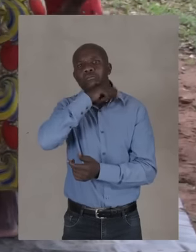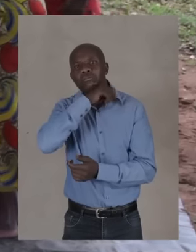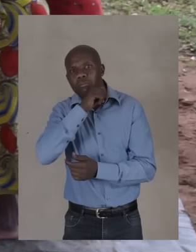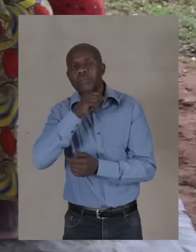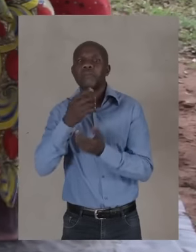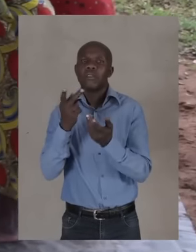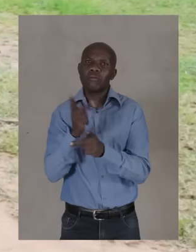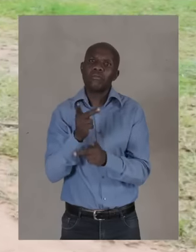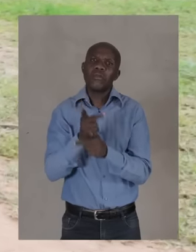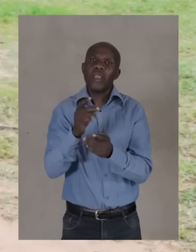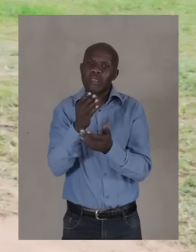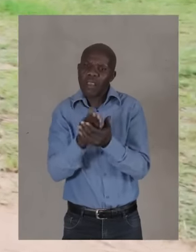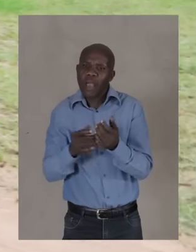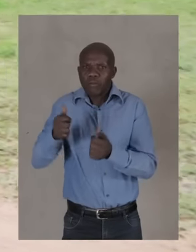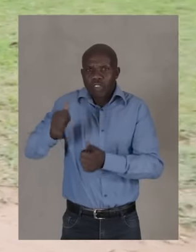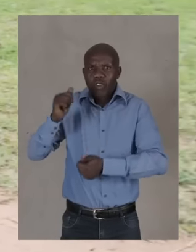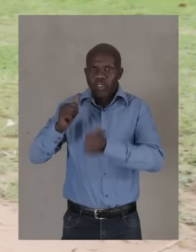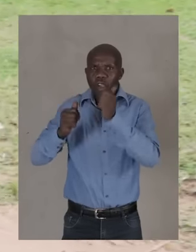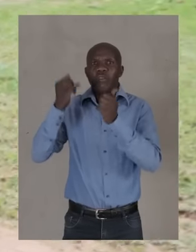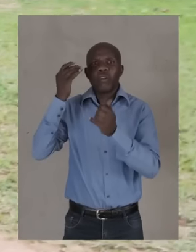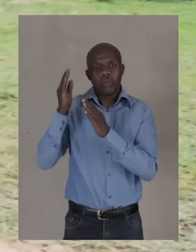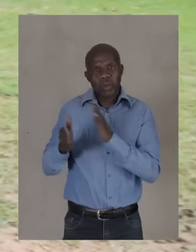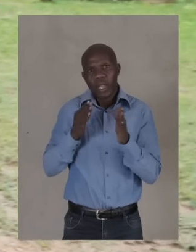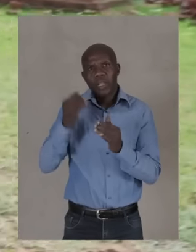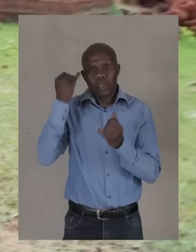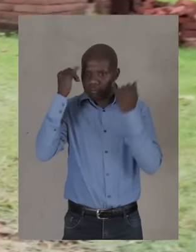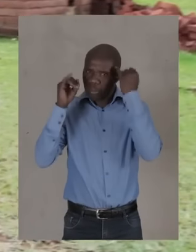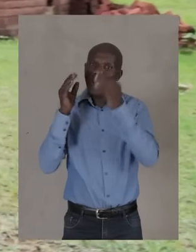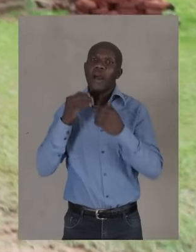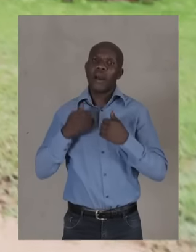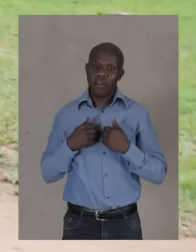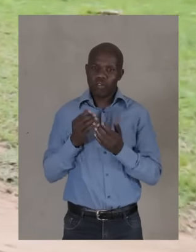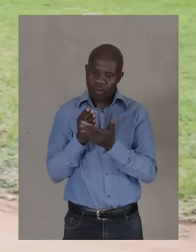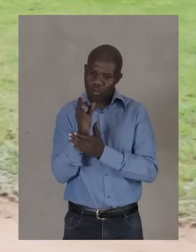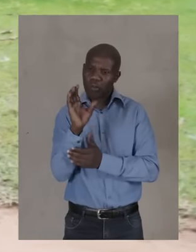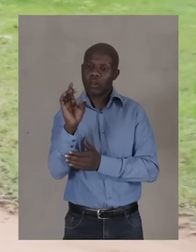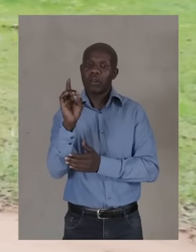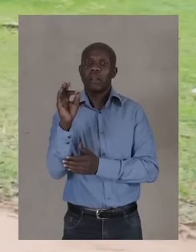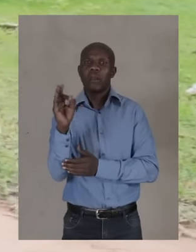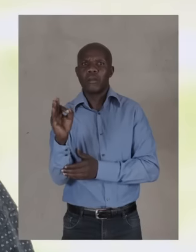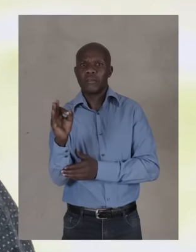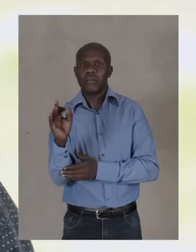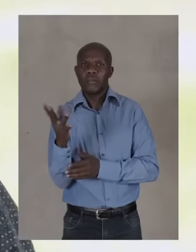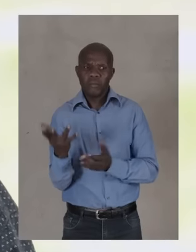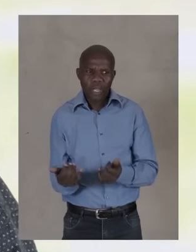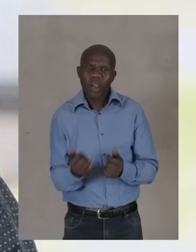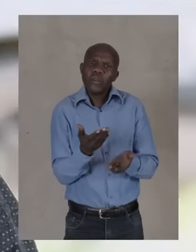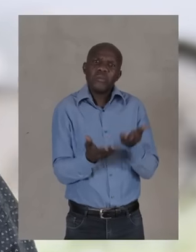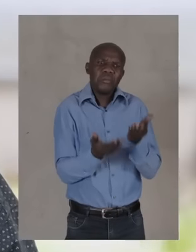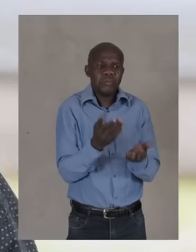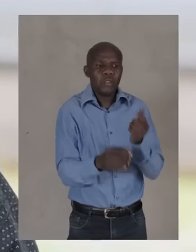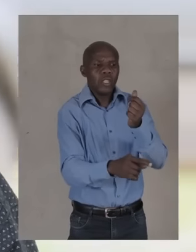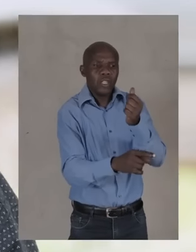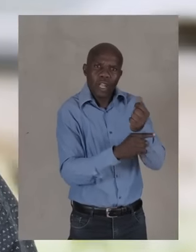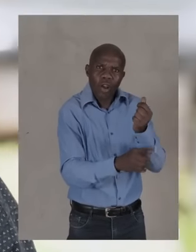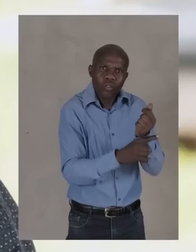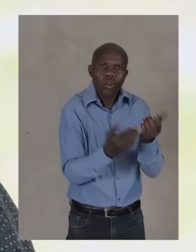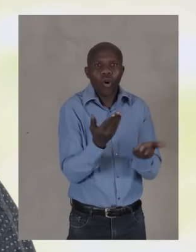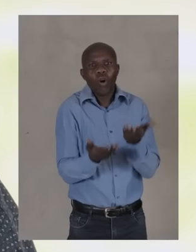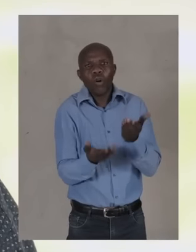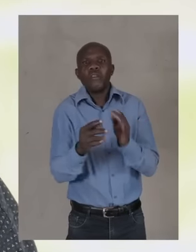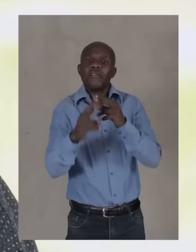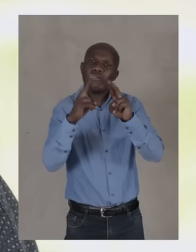in silk. Whatever they feel like doing, they apply. Then through CDF, we do help. Be it a rural constituency, be